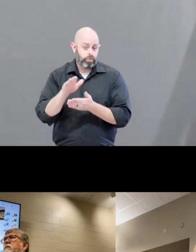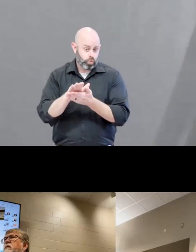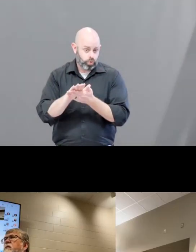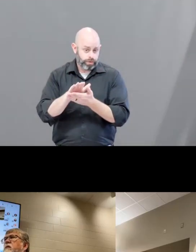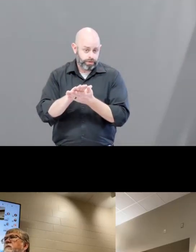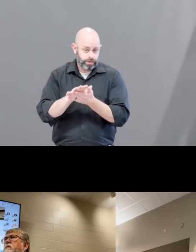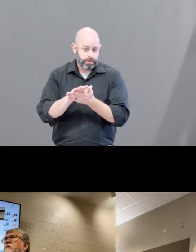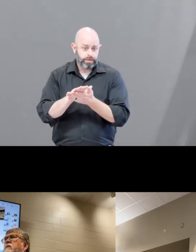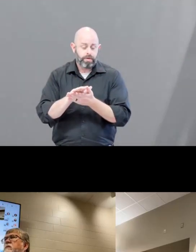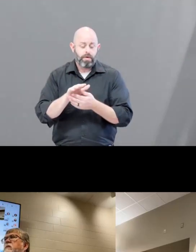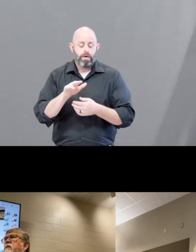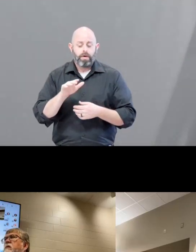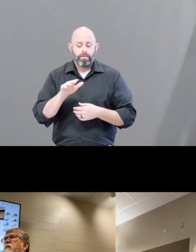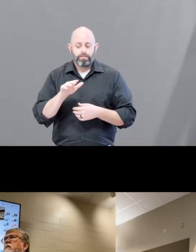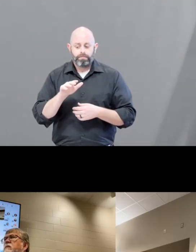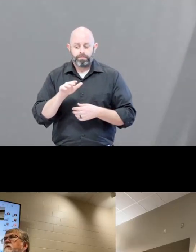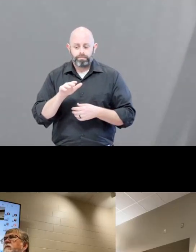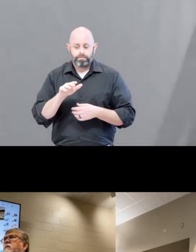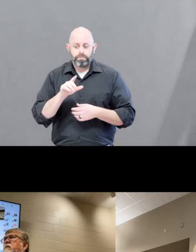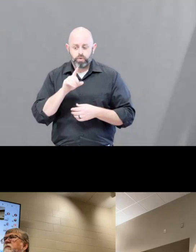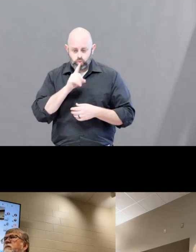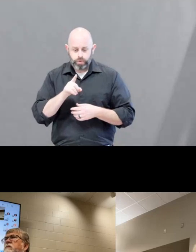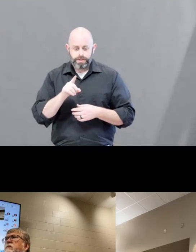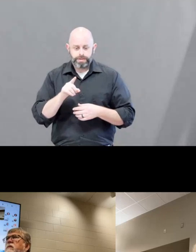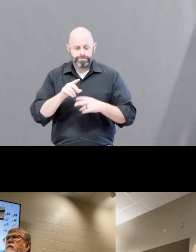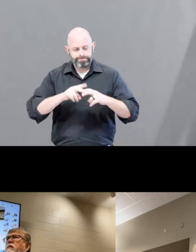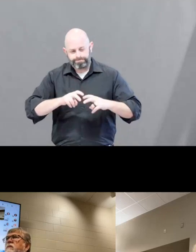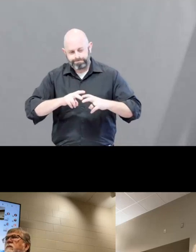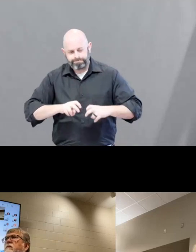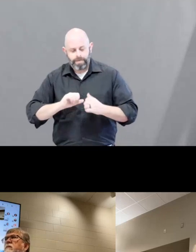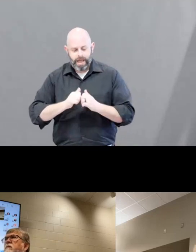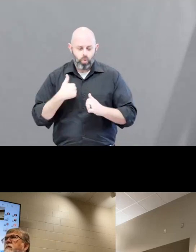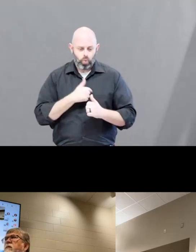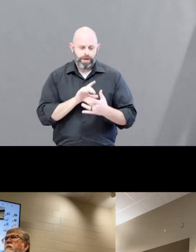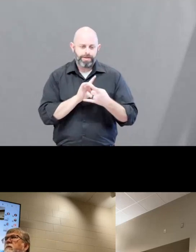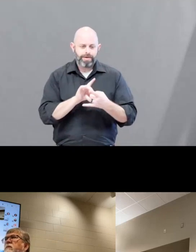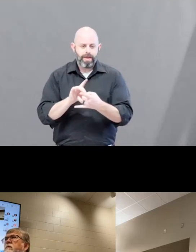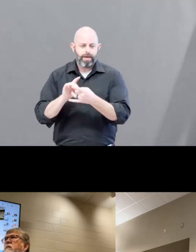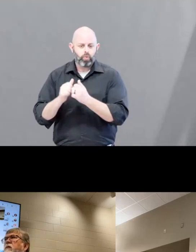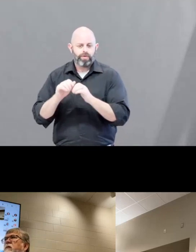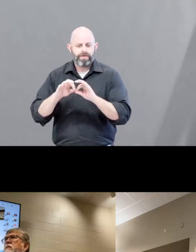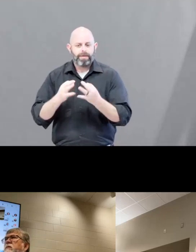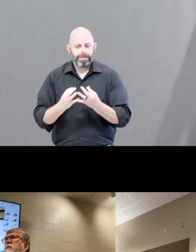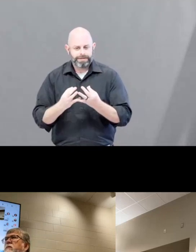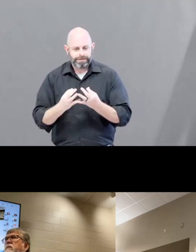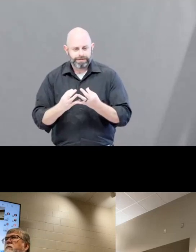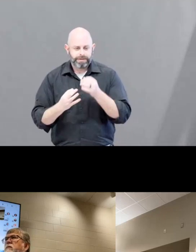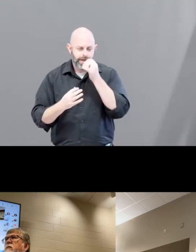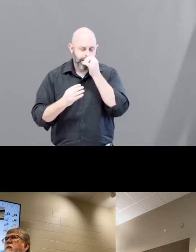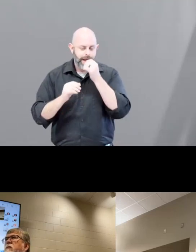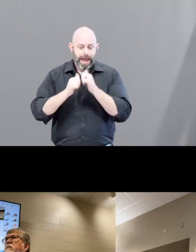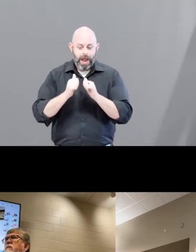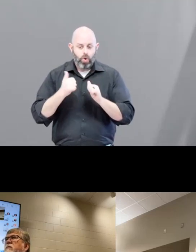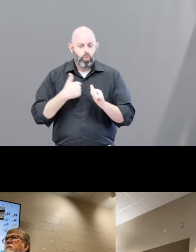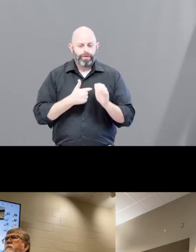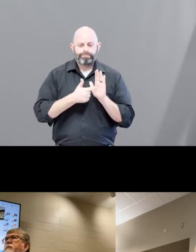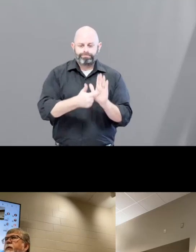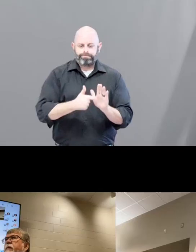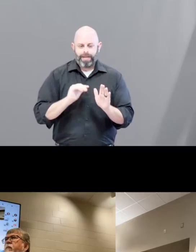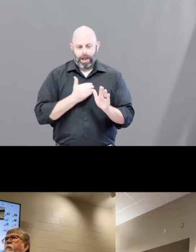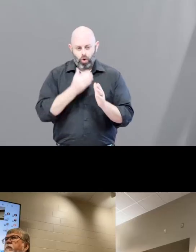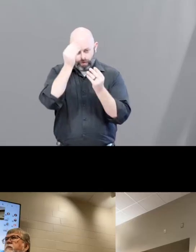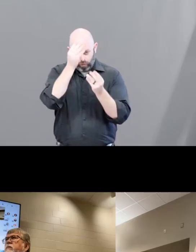communities and schools to really look at how we connect with families and put our information out